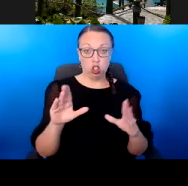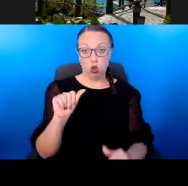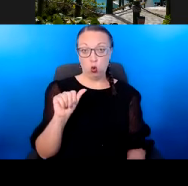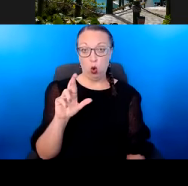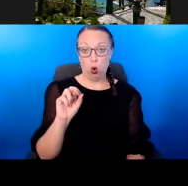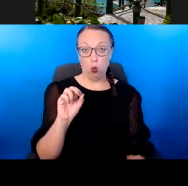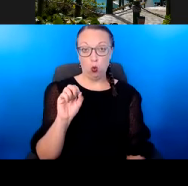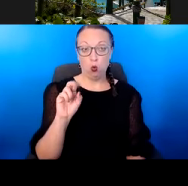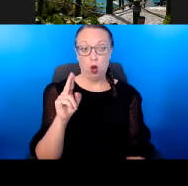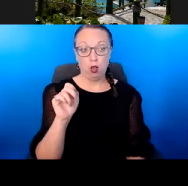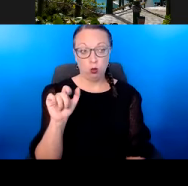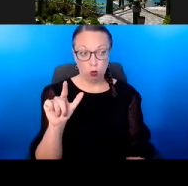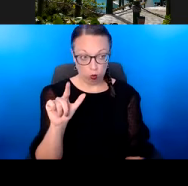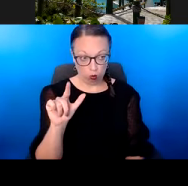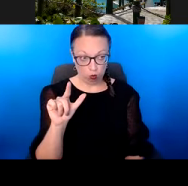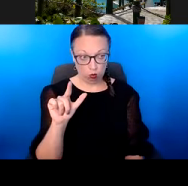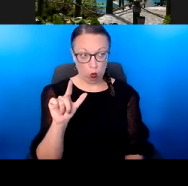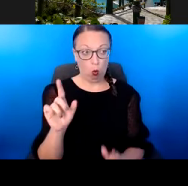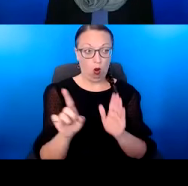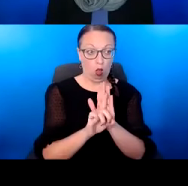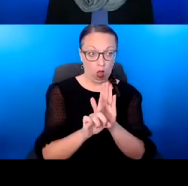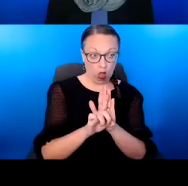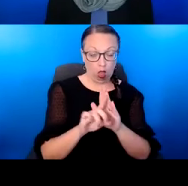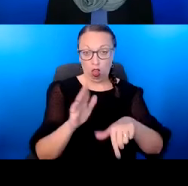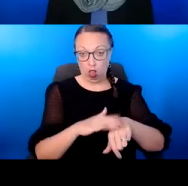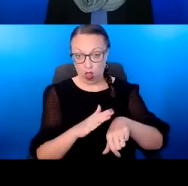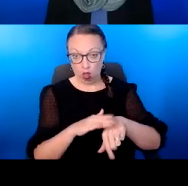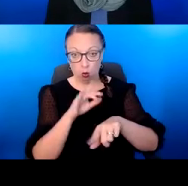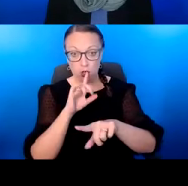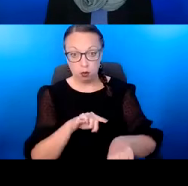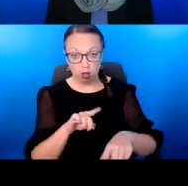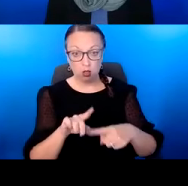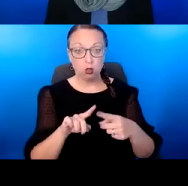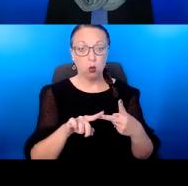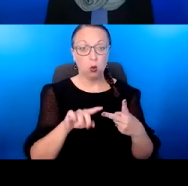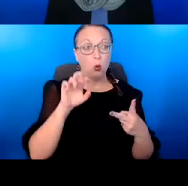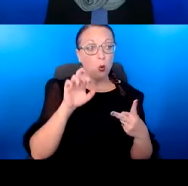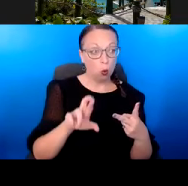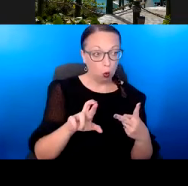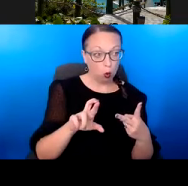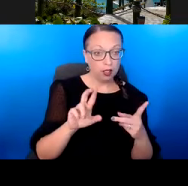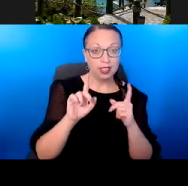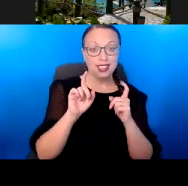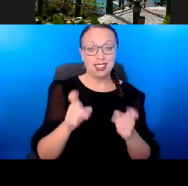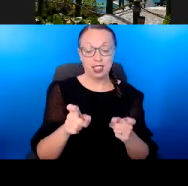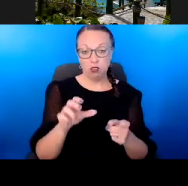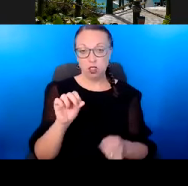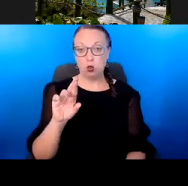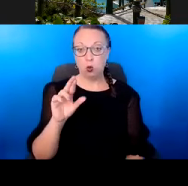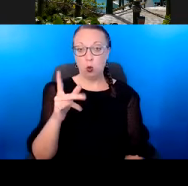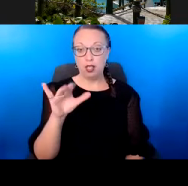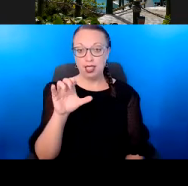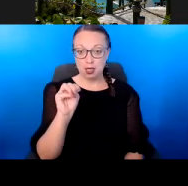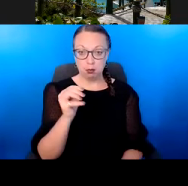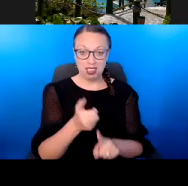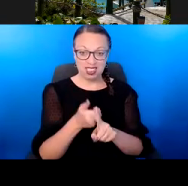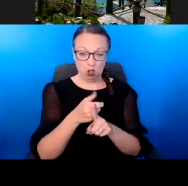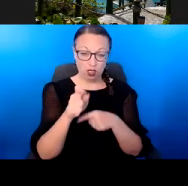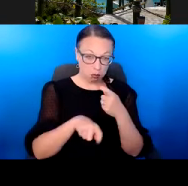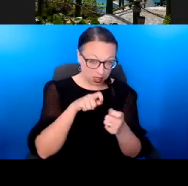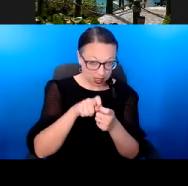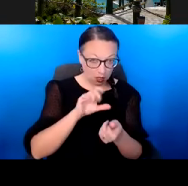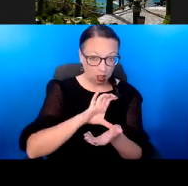response, or in addition, it's actually giving the organism a specific amount of information